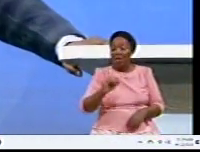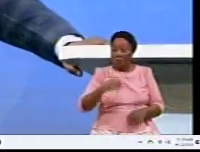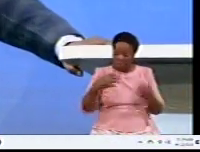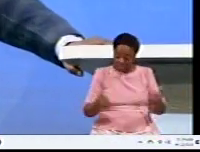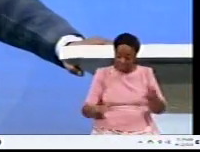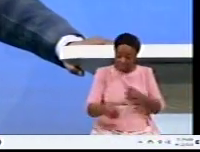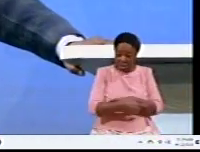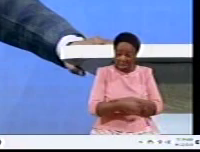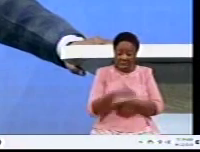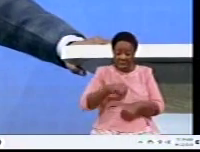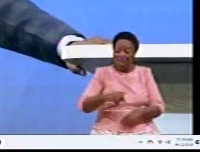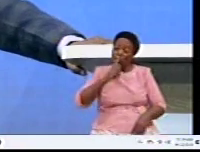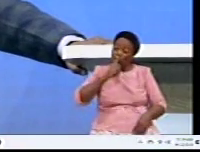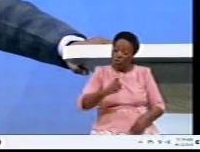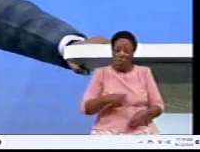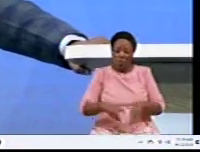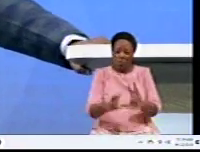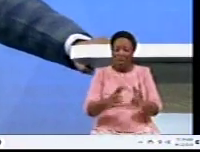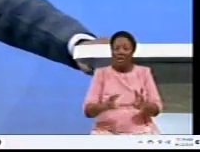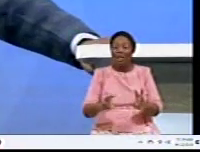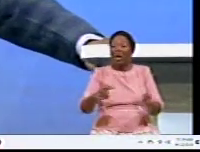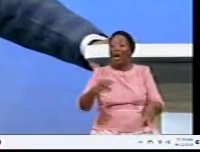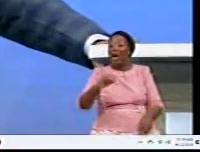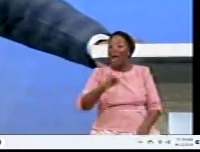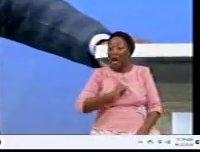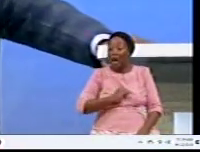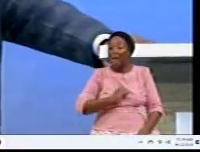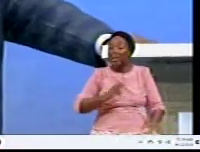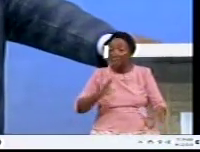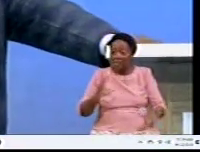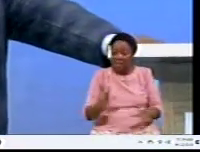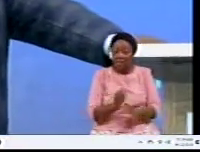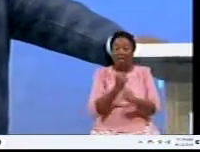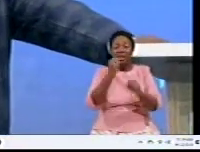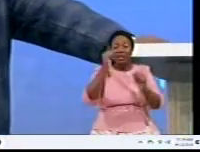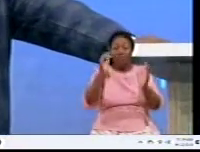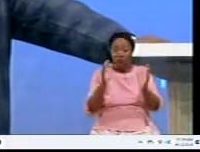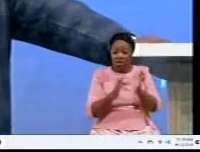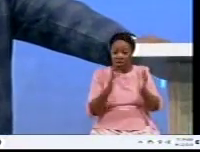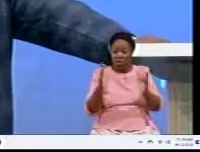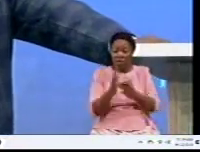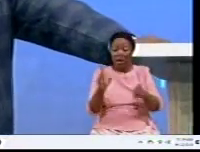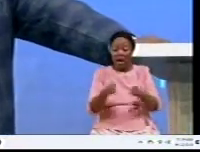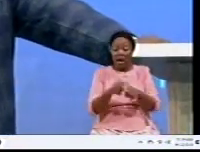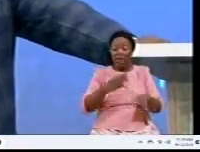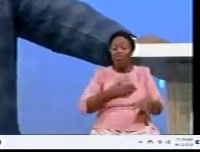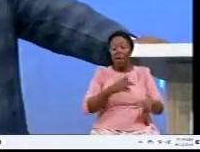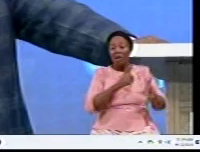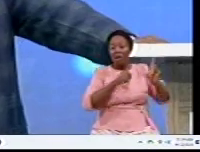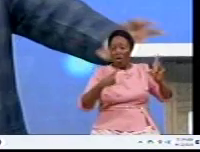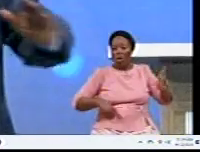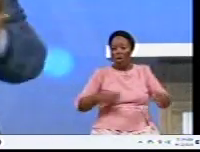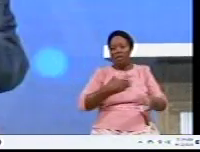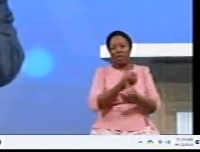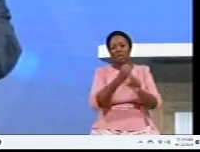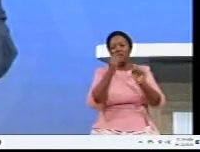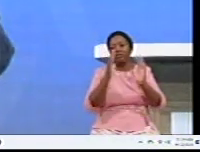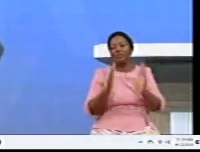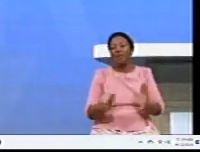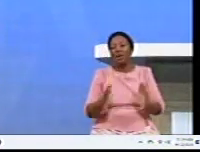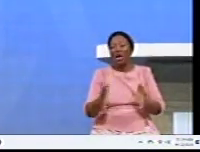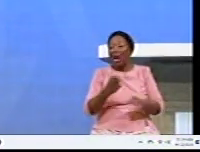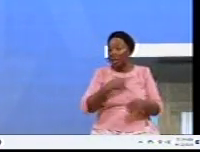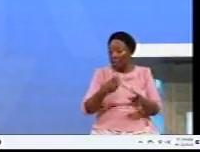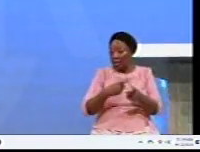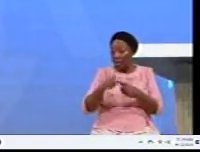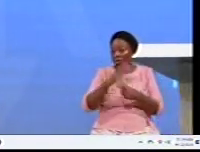a definite way, I take Jesus as my Lord and Savior. And then you